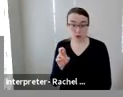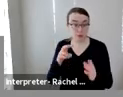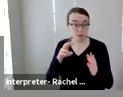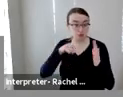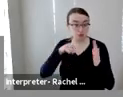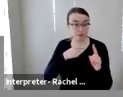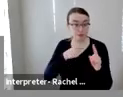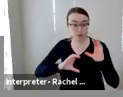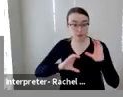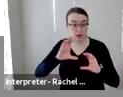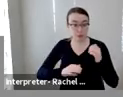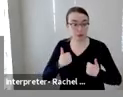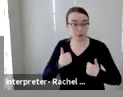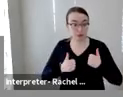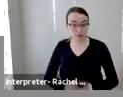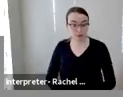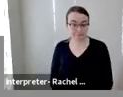for you?